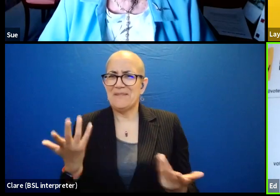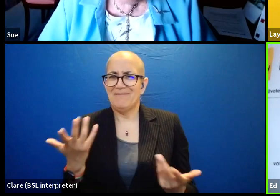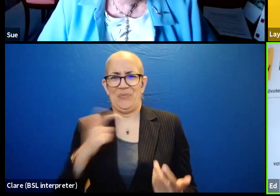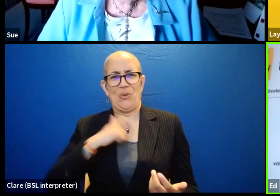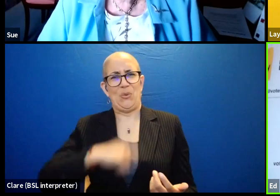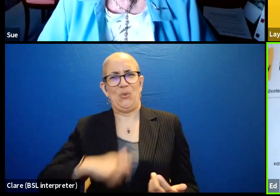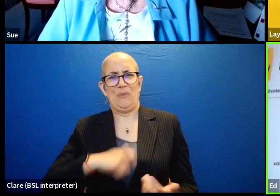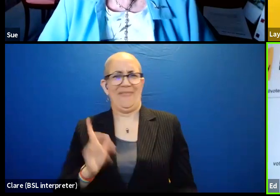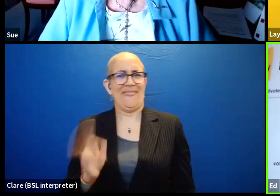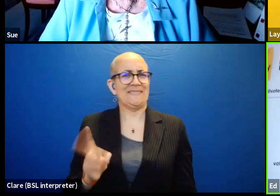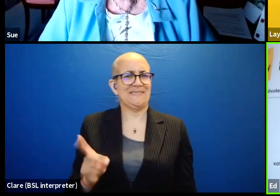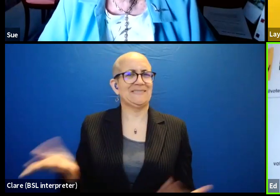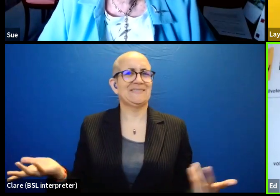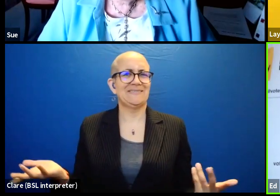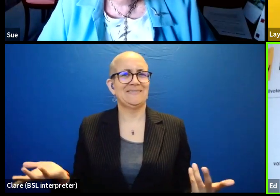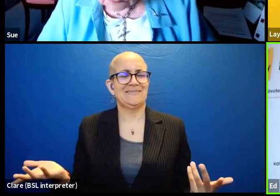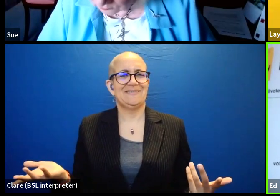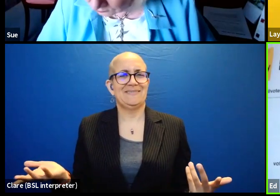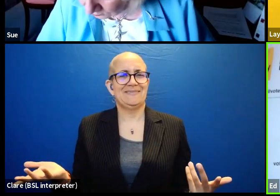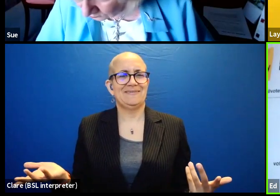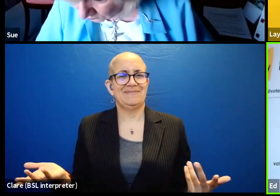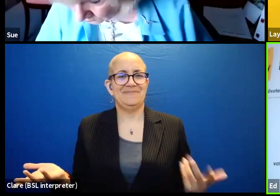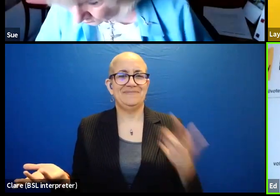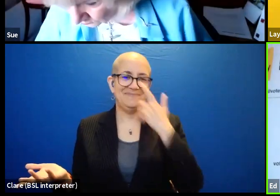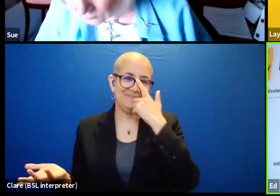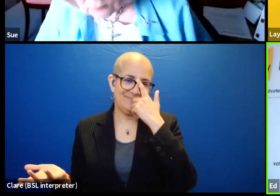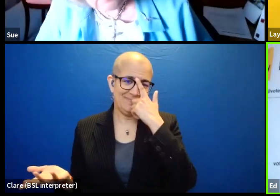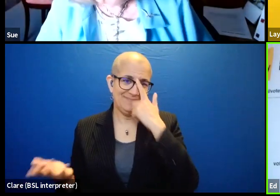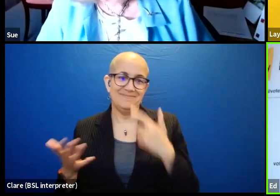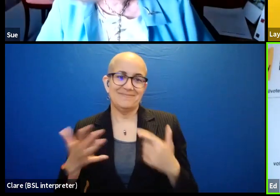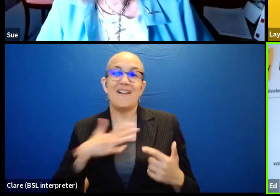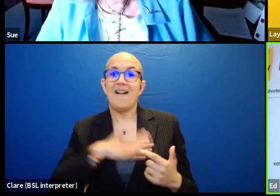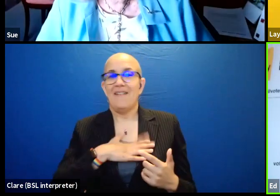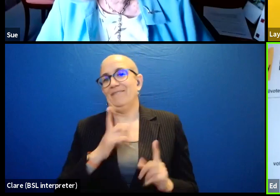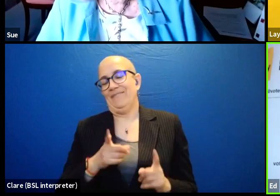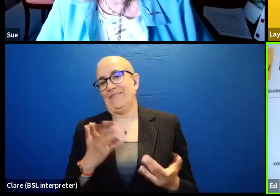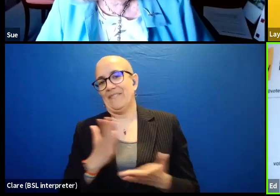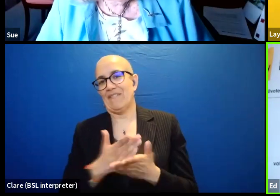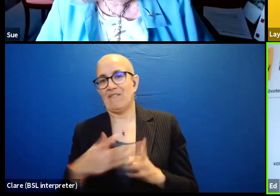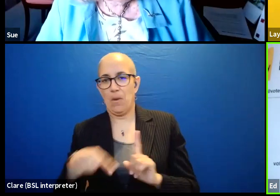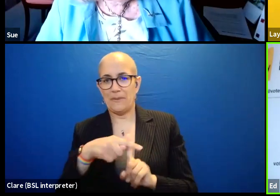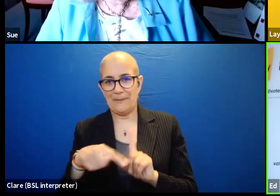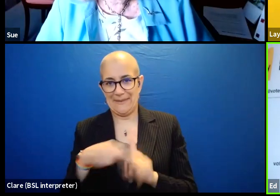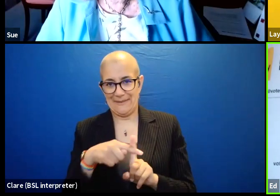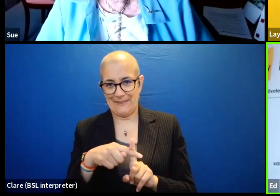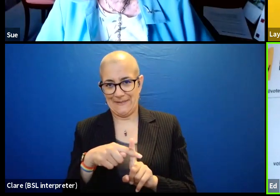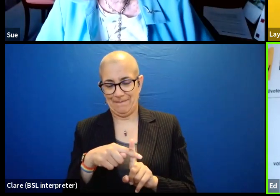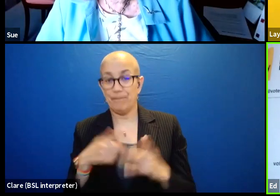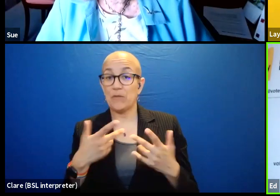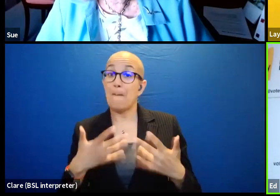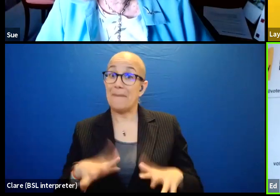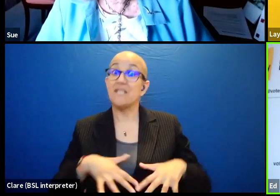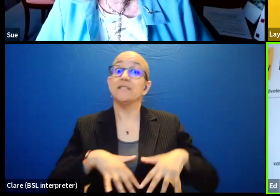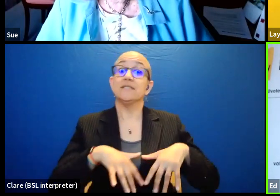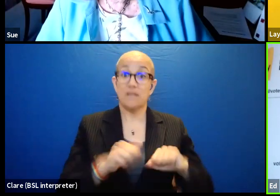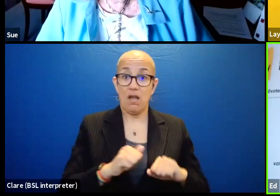like. And I'll end on this because it's a very optimistic note. When we started home educating